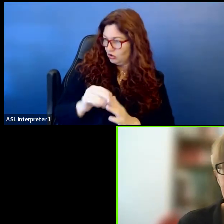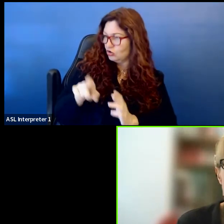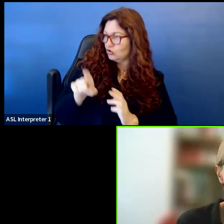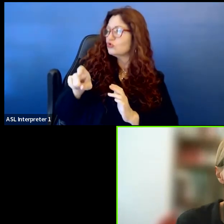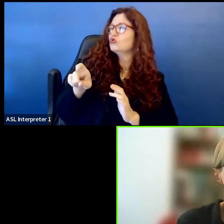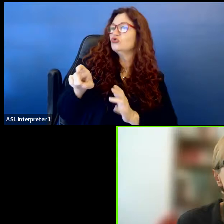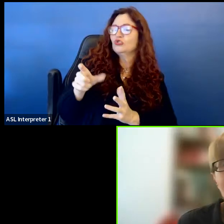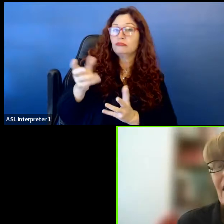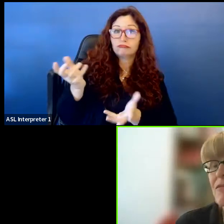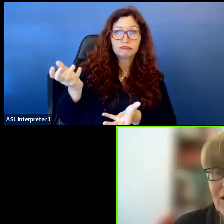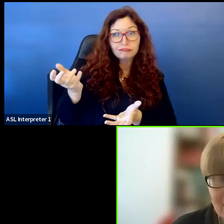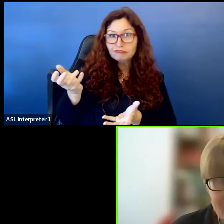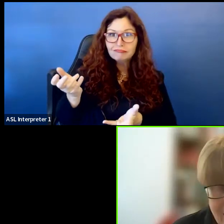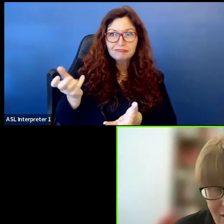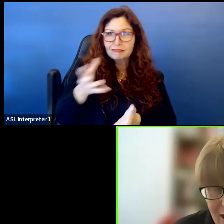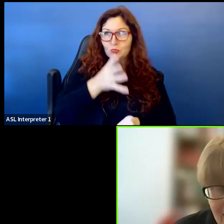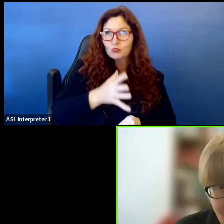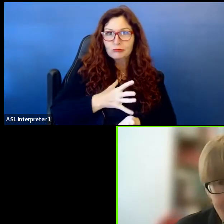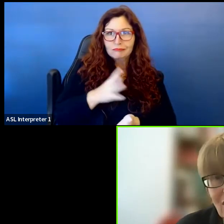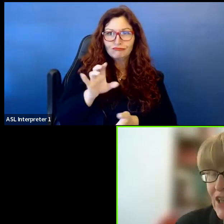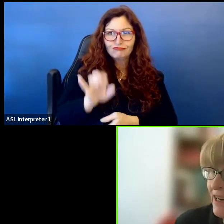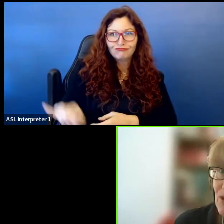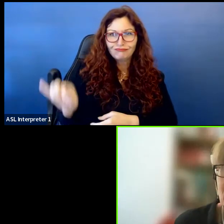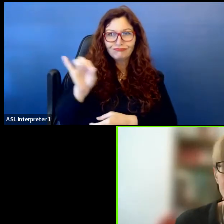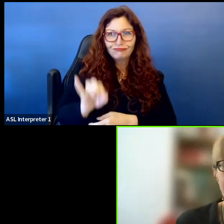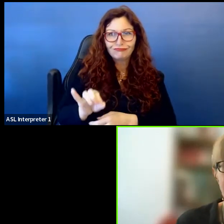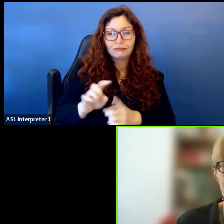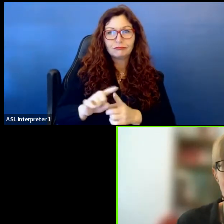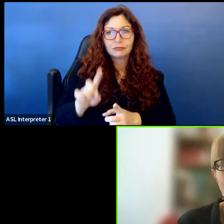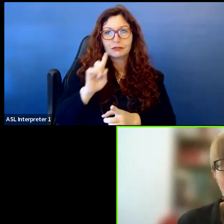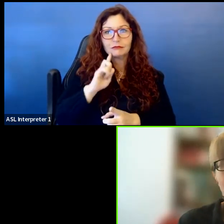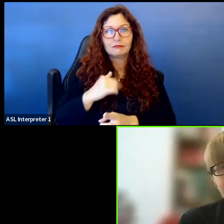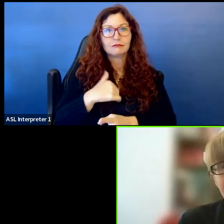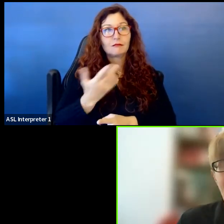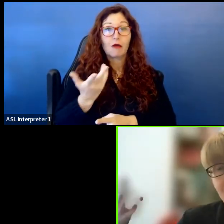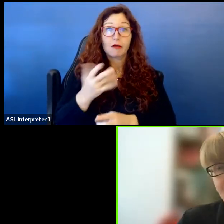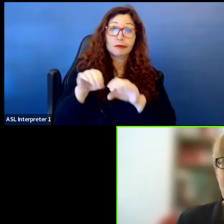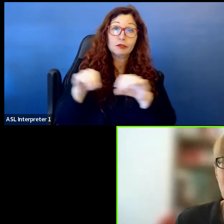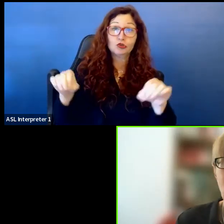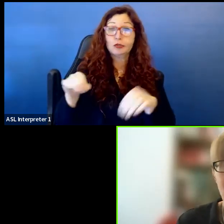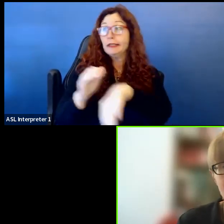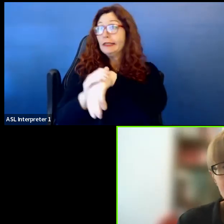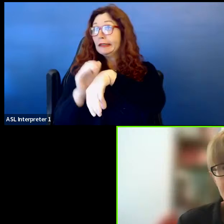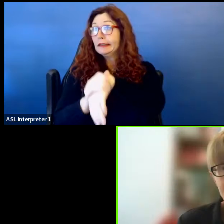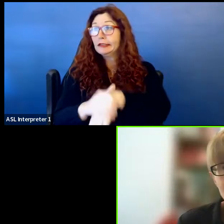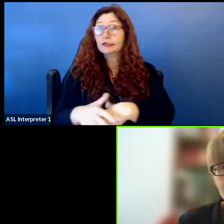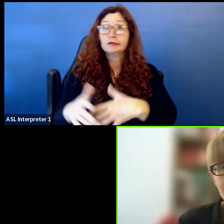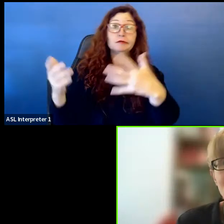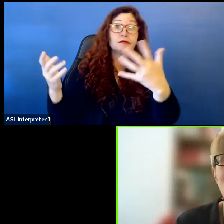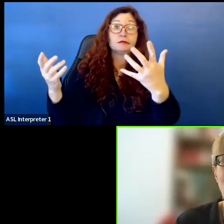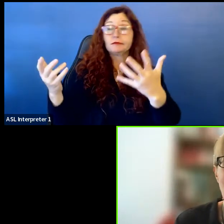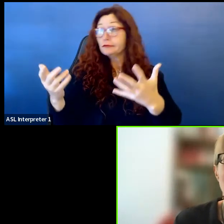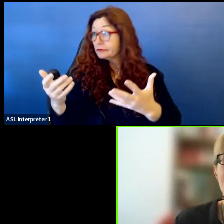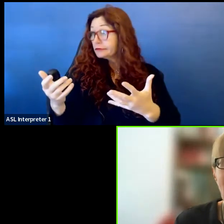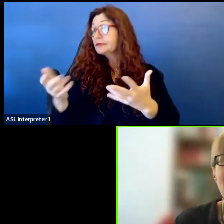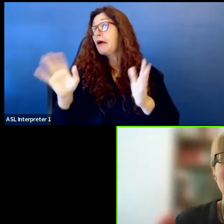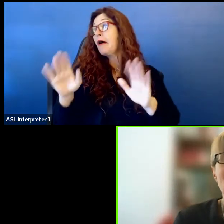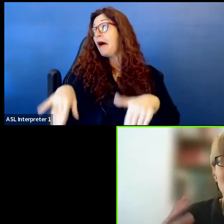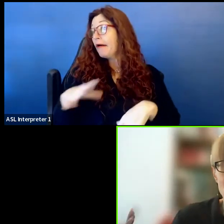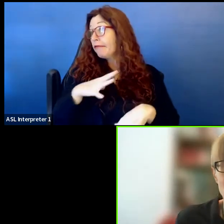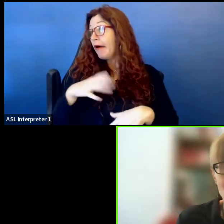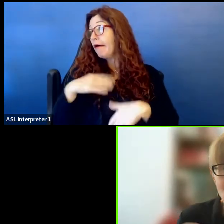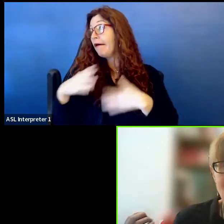existed i may have gotten a degree in english i couldn't find a good job and then i ran across a trades woman so